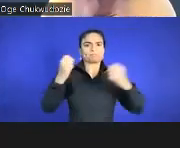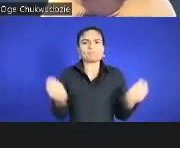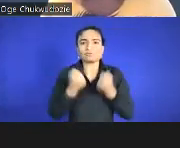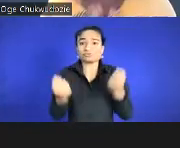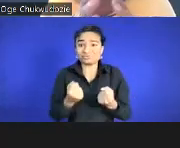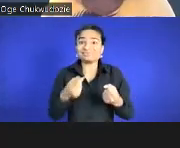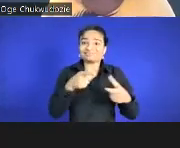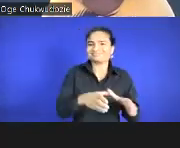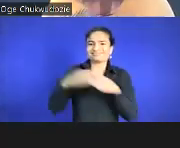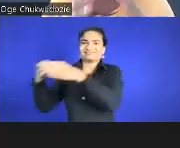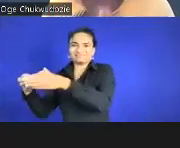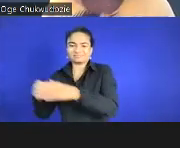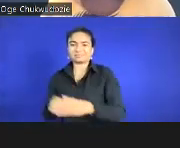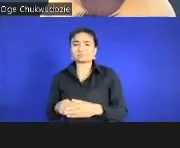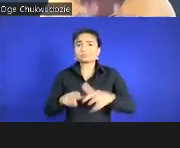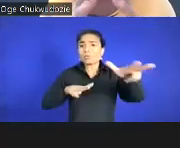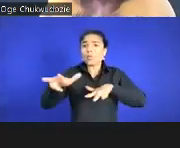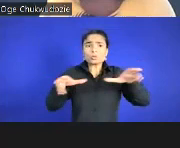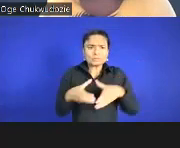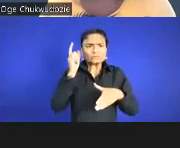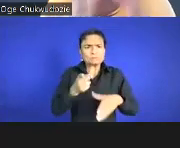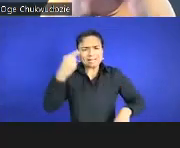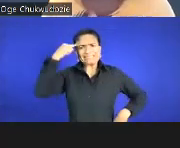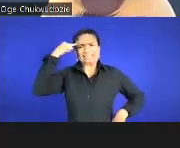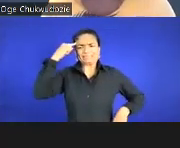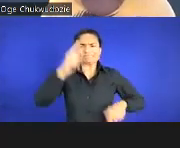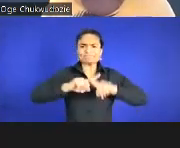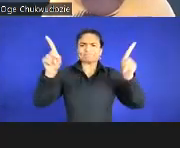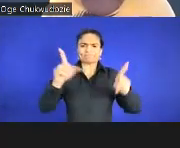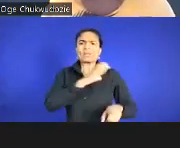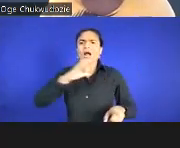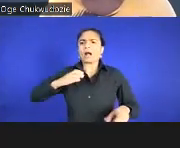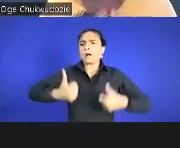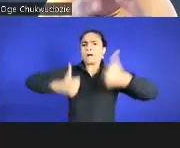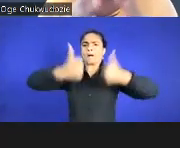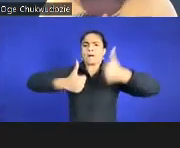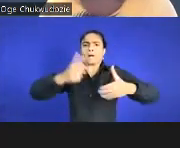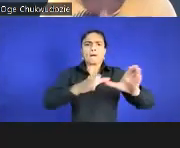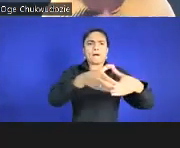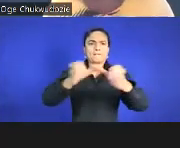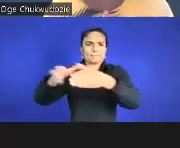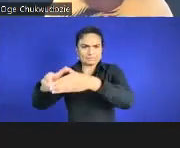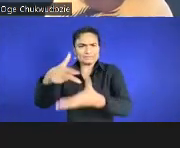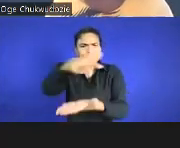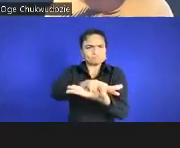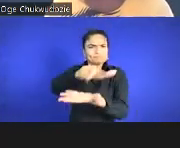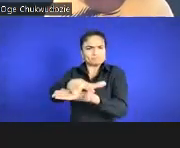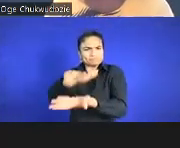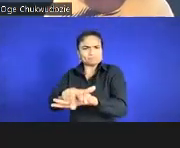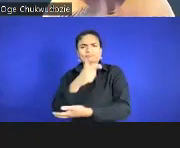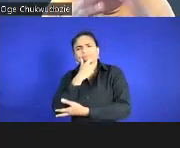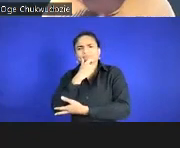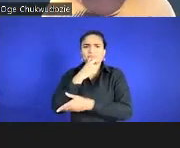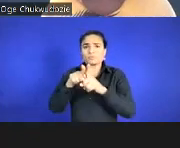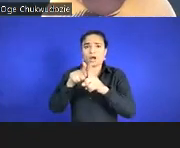So it's important to agree on this, to identify who will be responsible. How will you support the